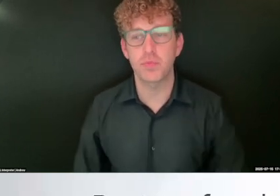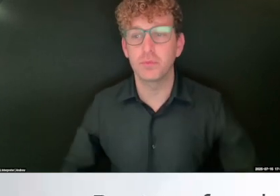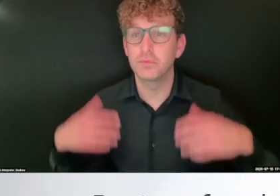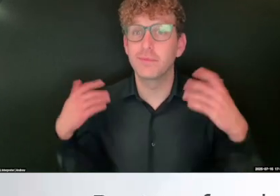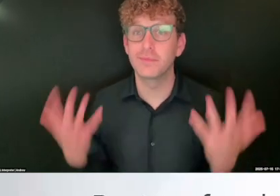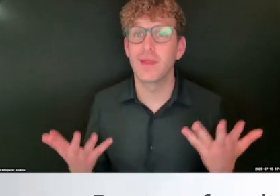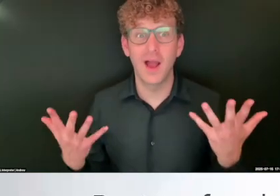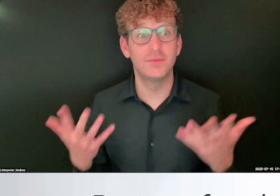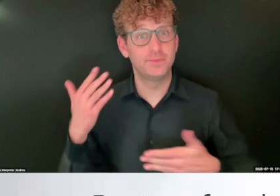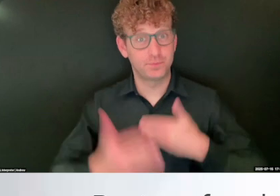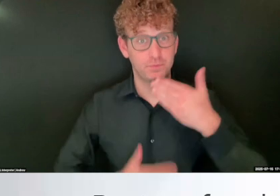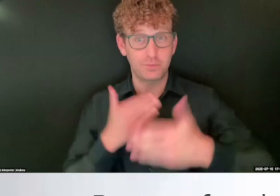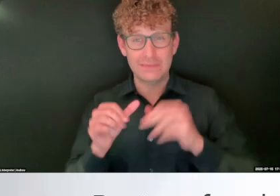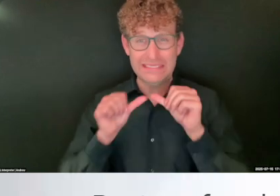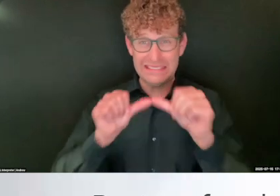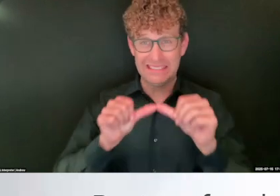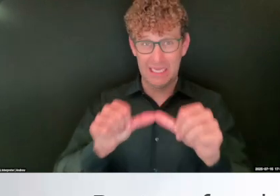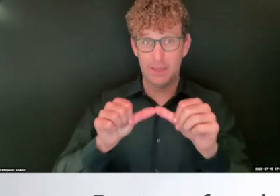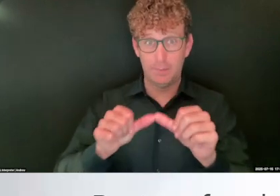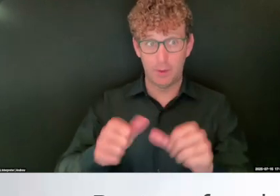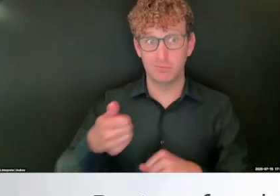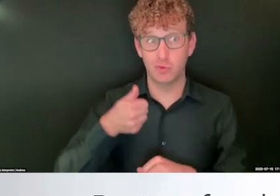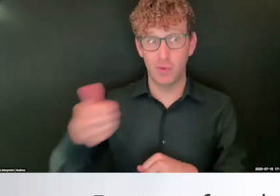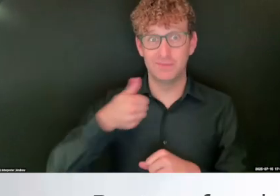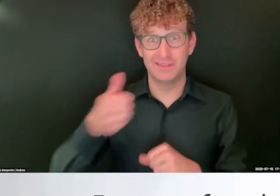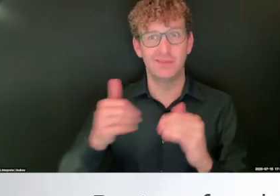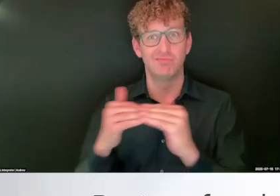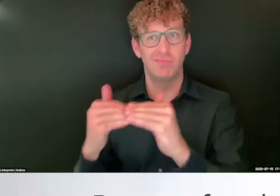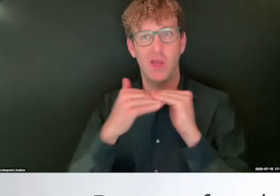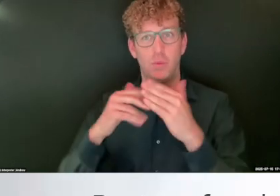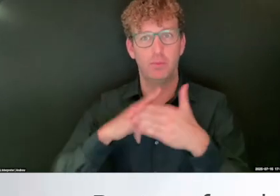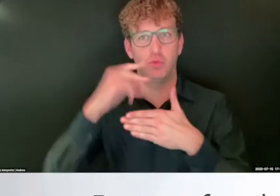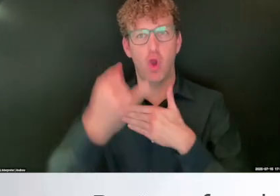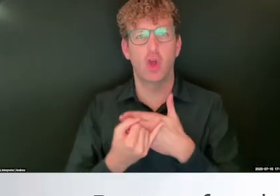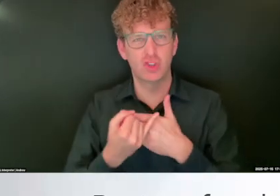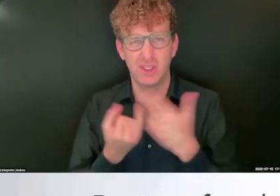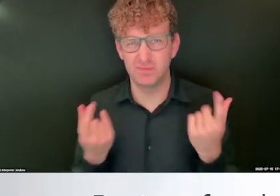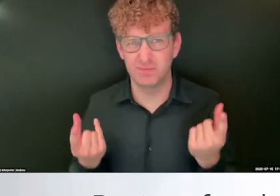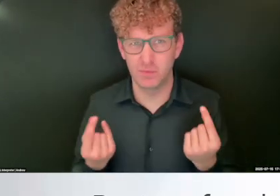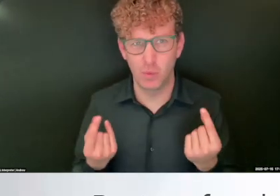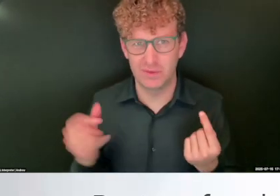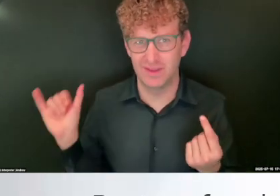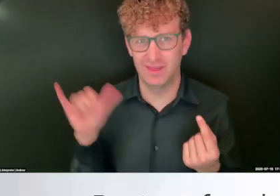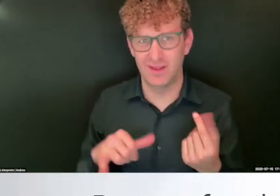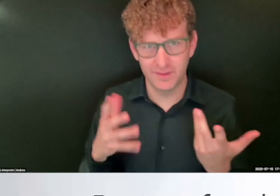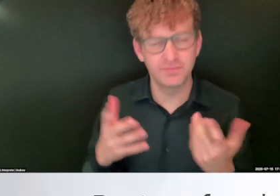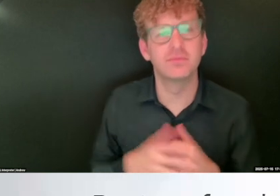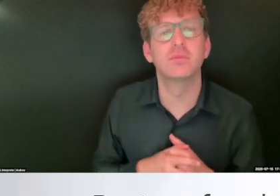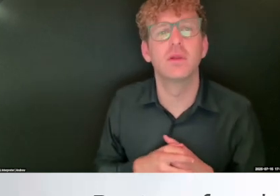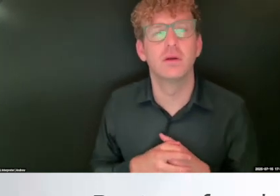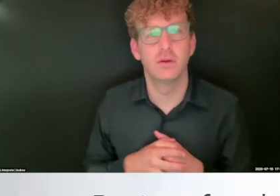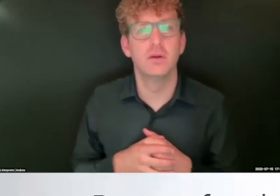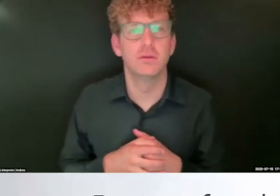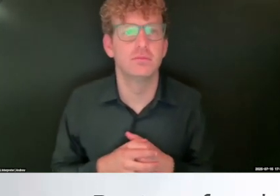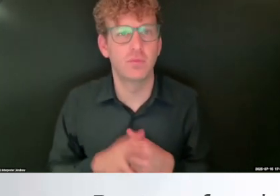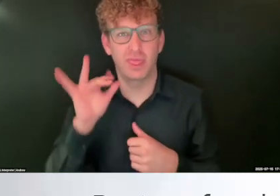Now moving on to the Sustainable Transportation Equity Project, or STEP, which funds coordinated, community-led projects